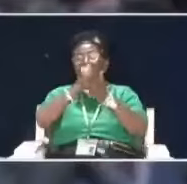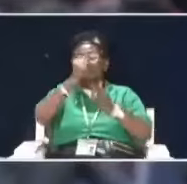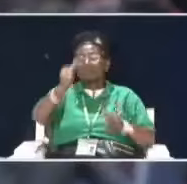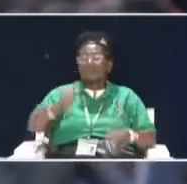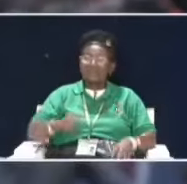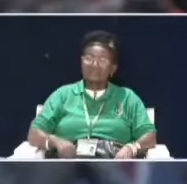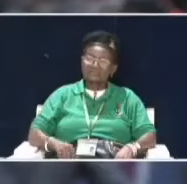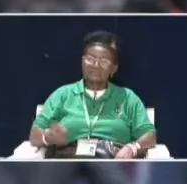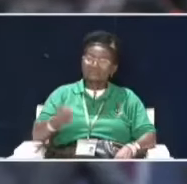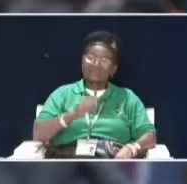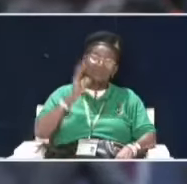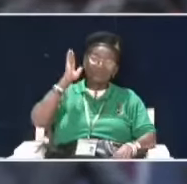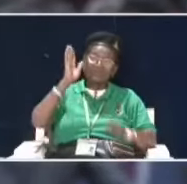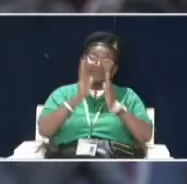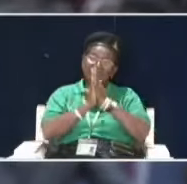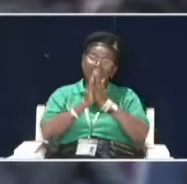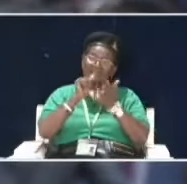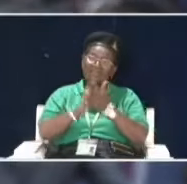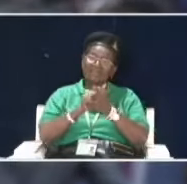You're going to pray that prayer again.